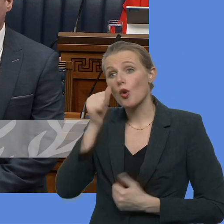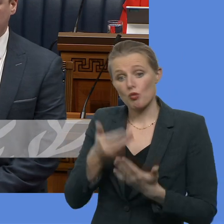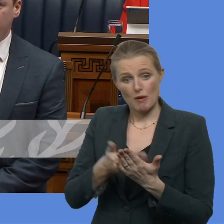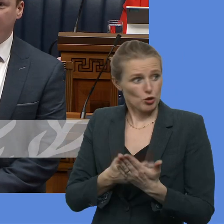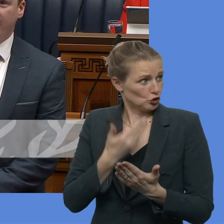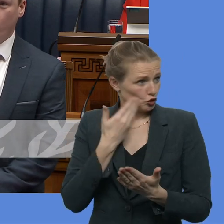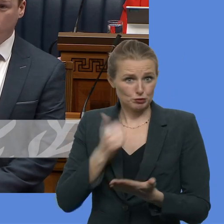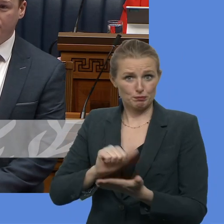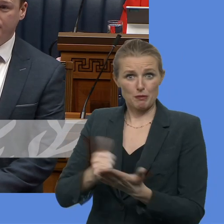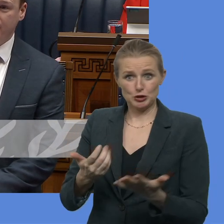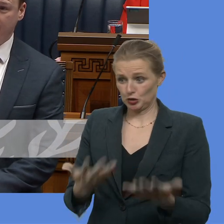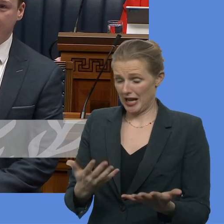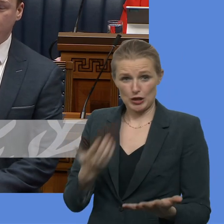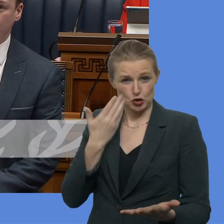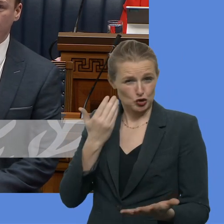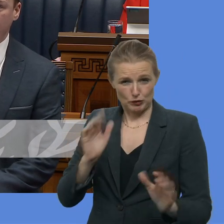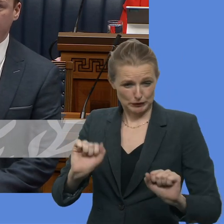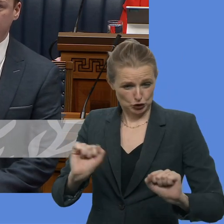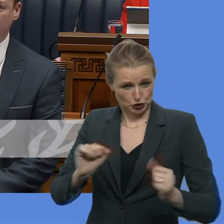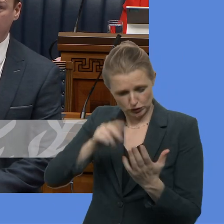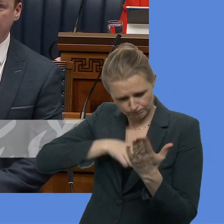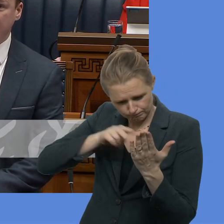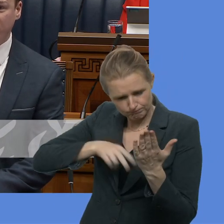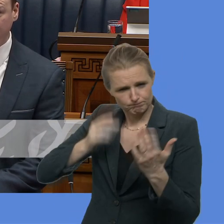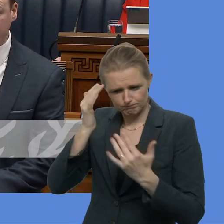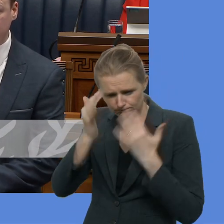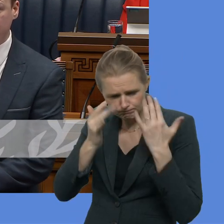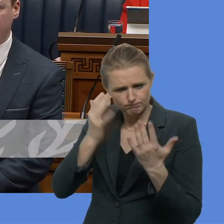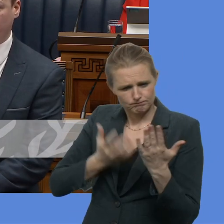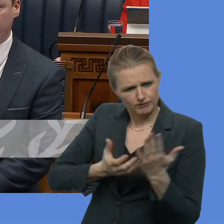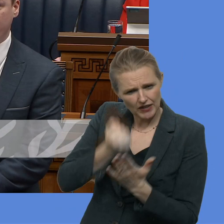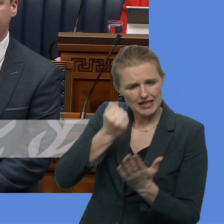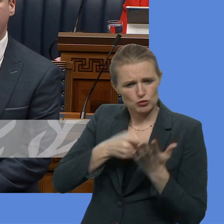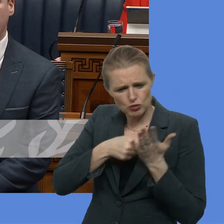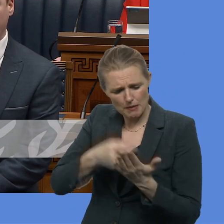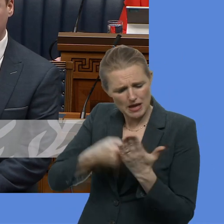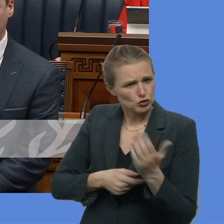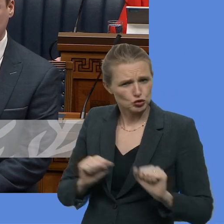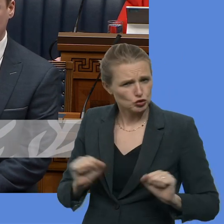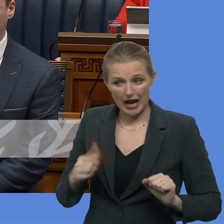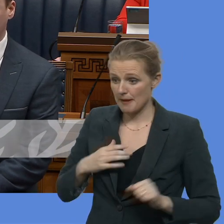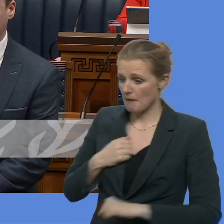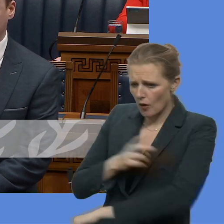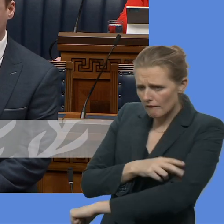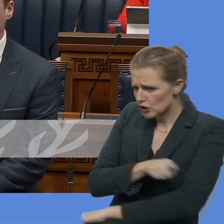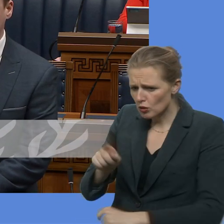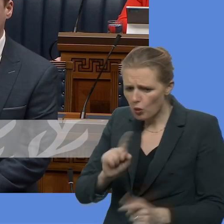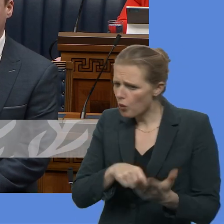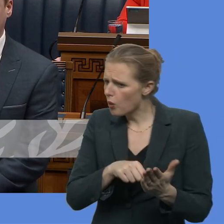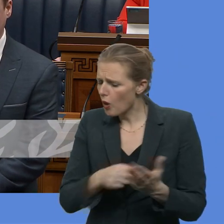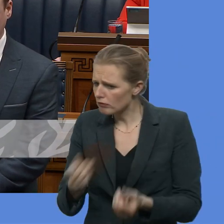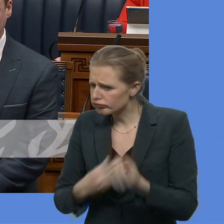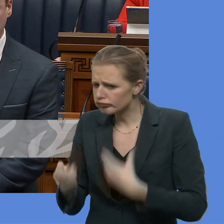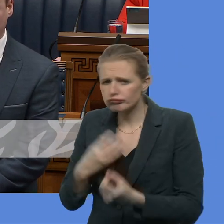been published today, and I will want to take time to consider its findings and to get fully briefed by officials on that issue.